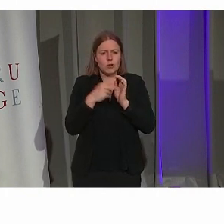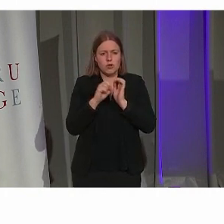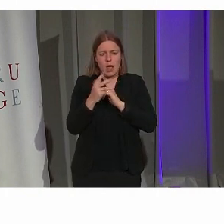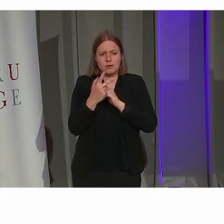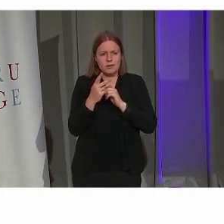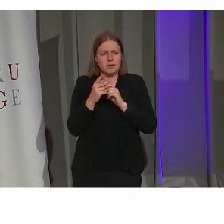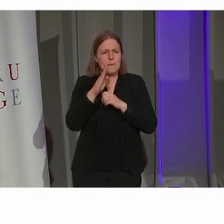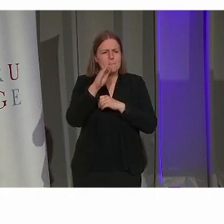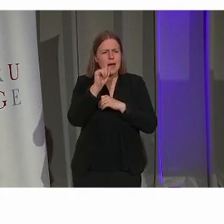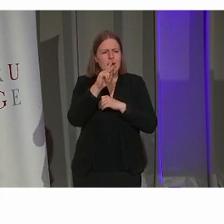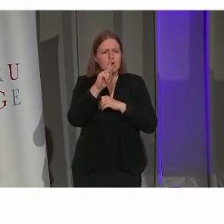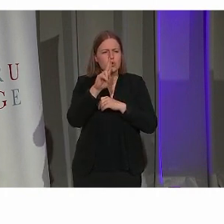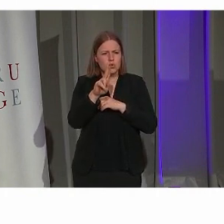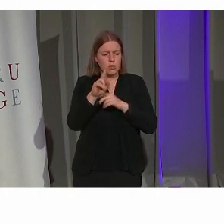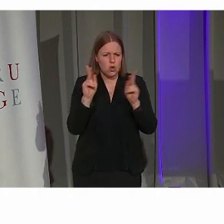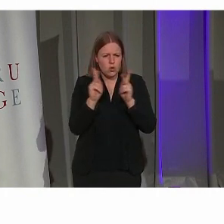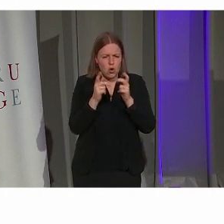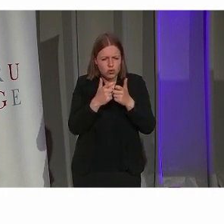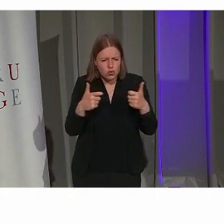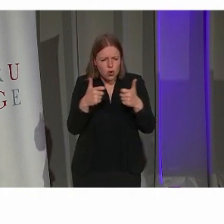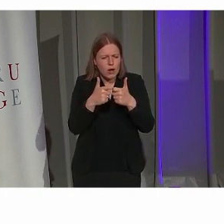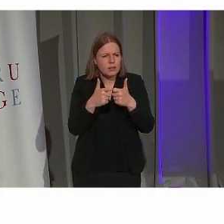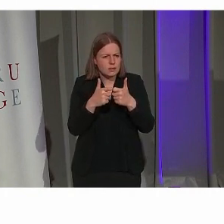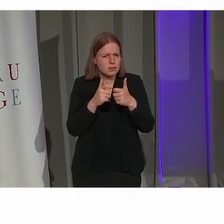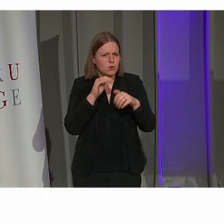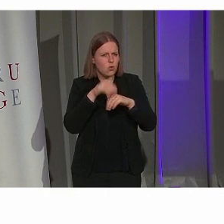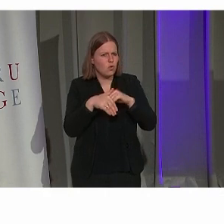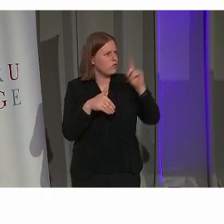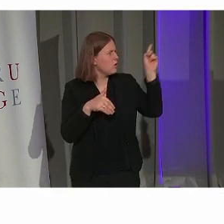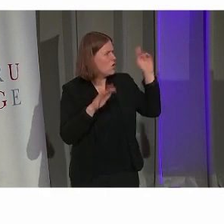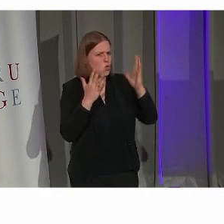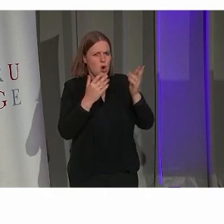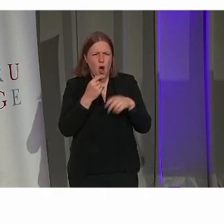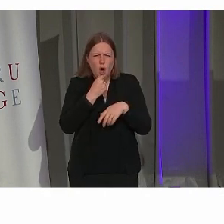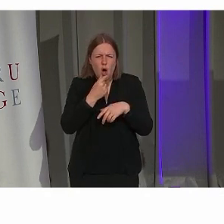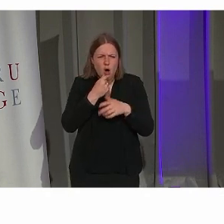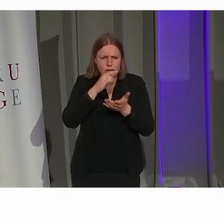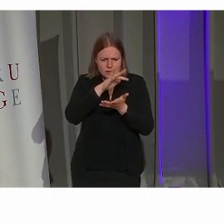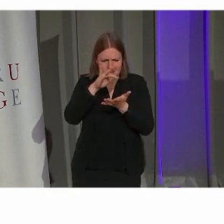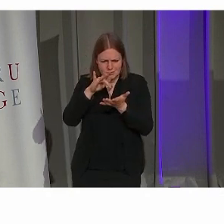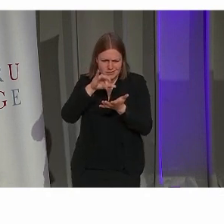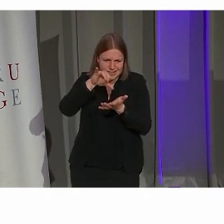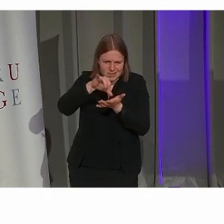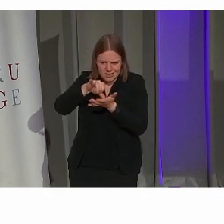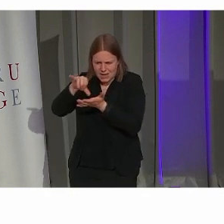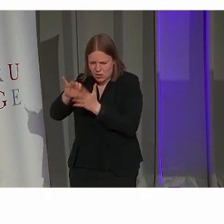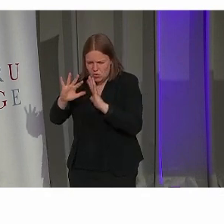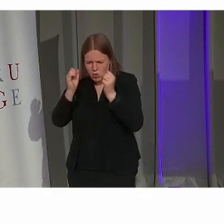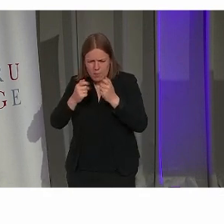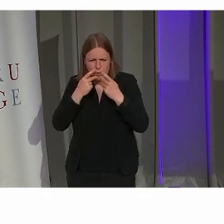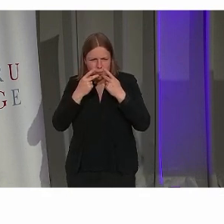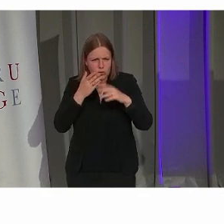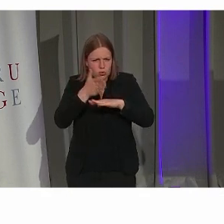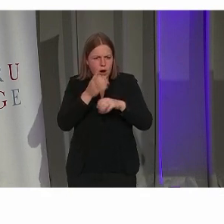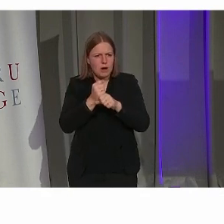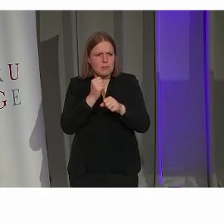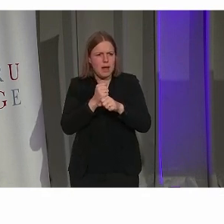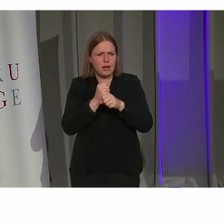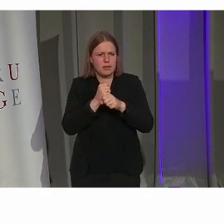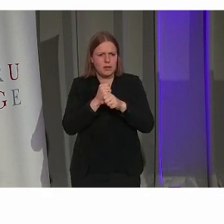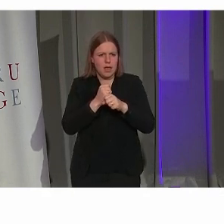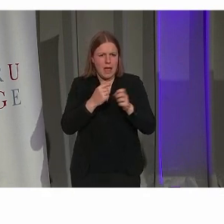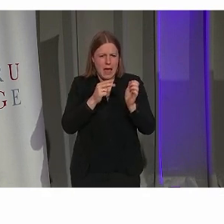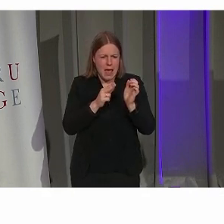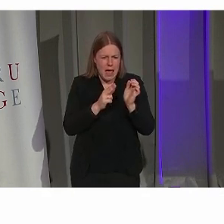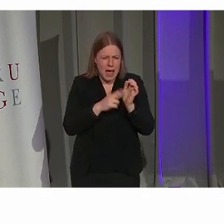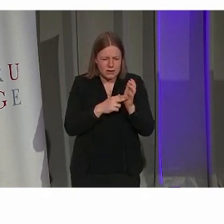in Baku on mass tourism in historic cities, making the case that inclusive heritage can equal